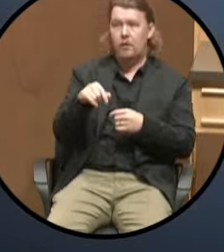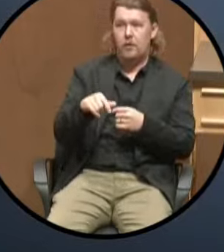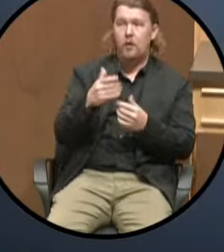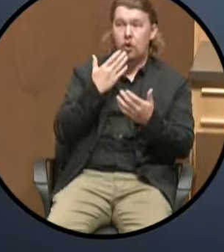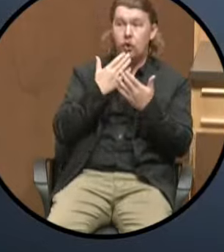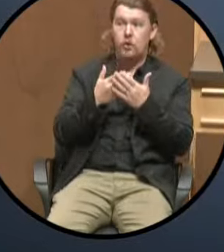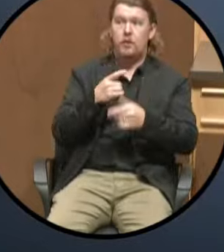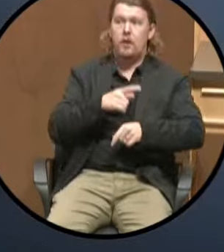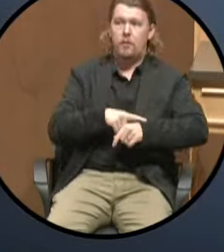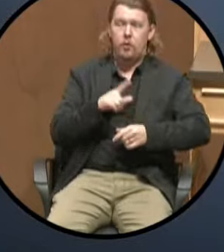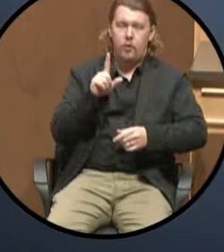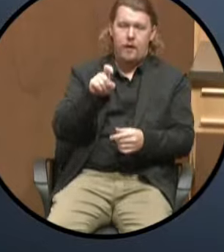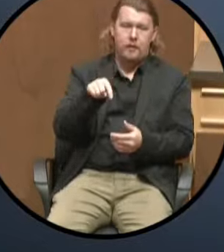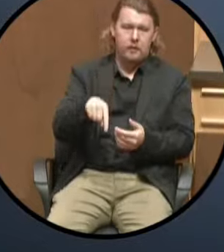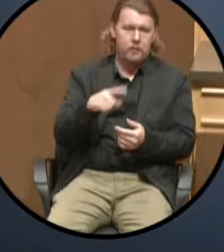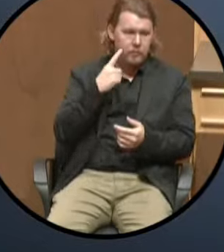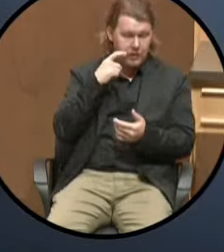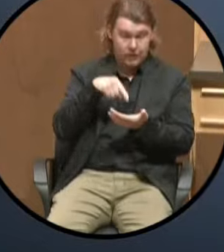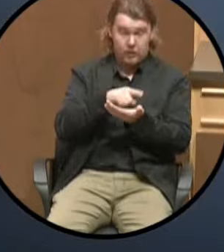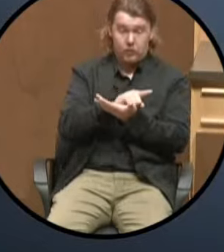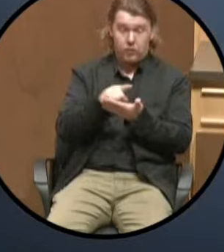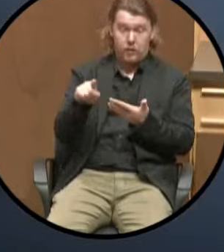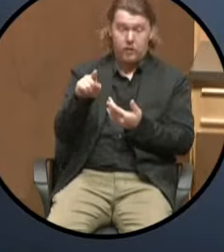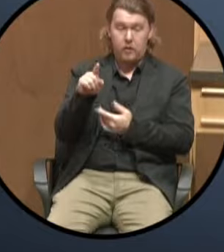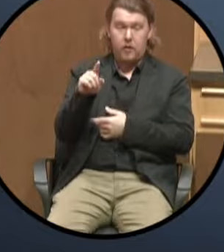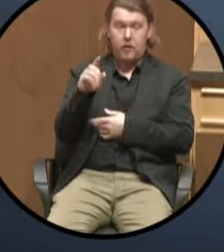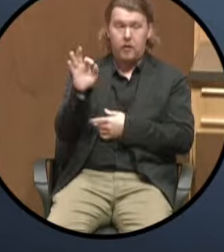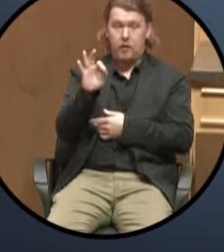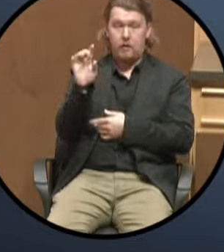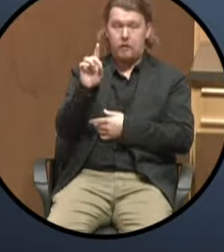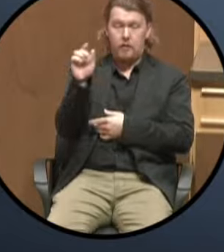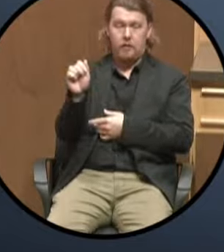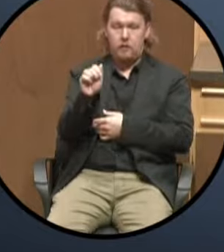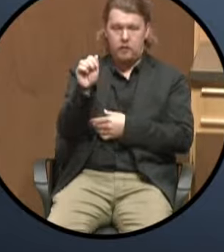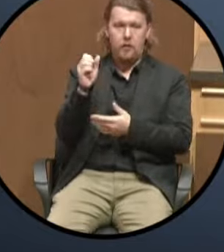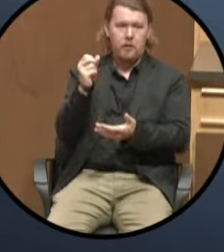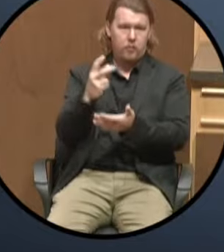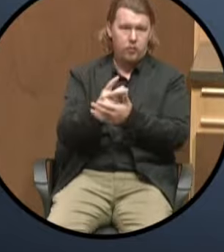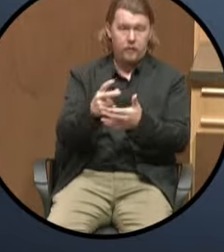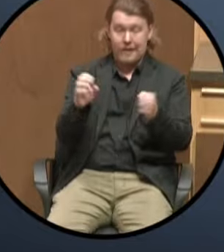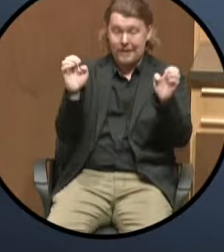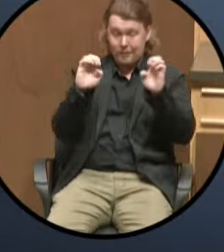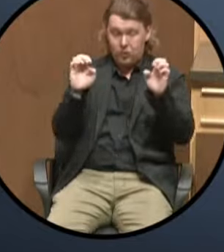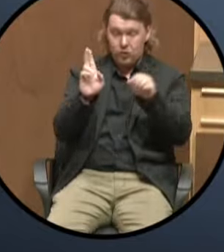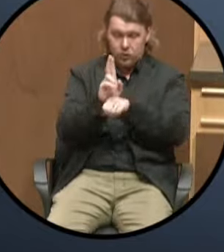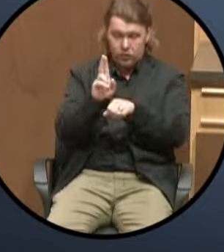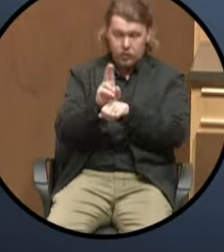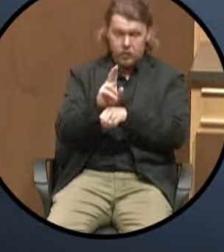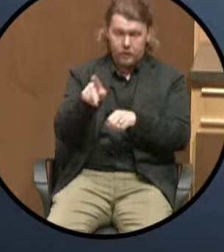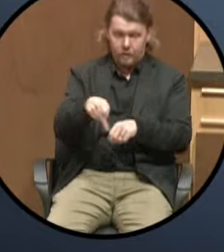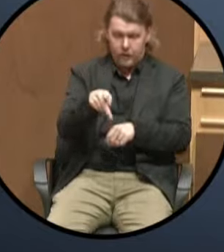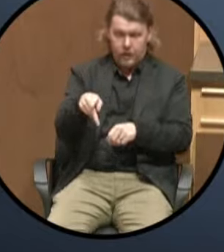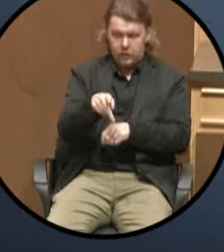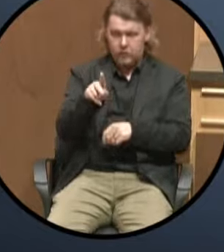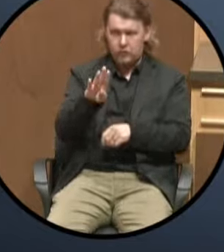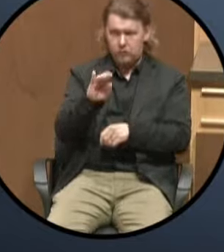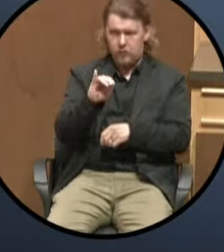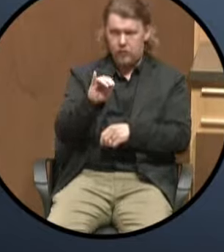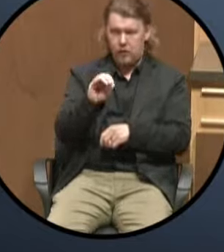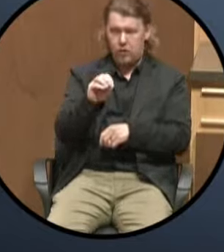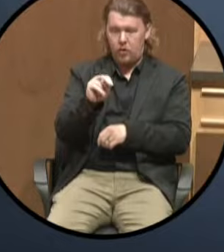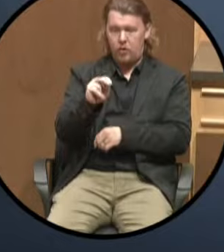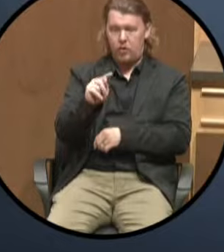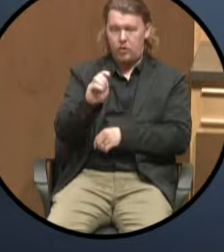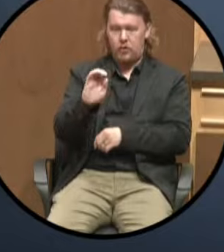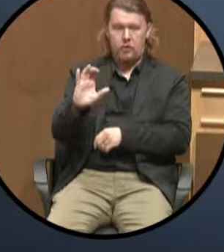because this week the FDA approved or authorized it on emergency use the Pfizer-BioNTech use of the vaccine